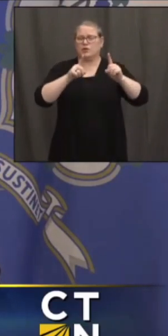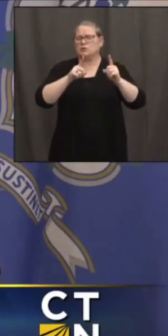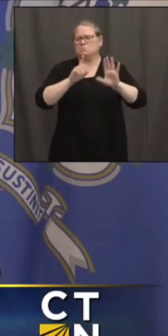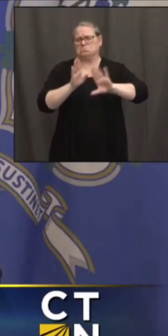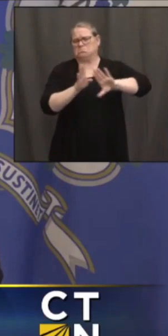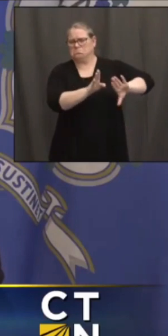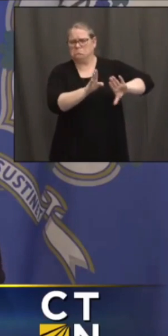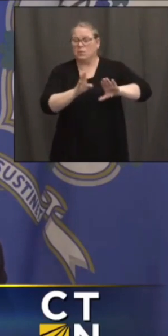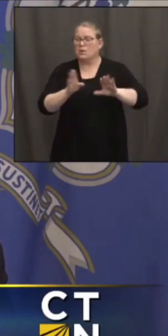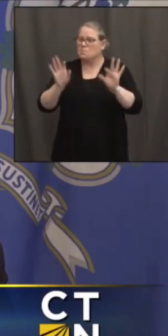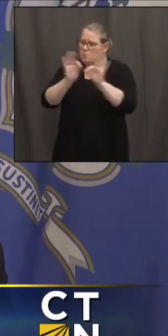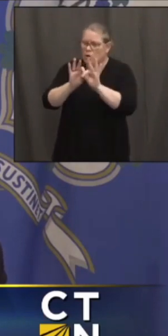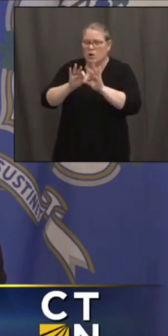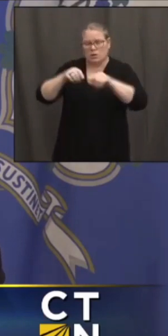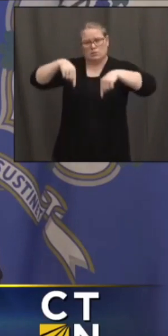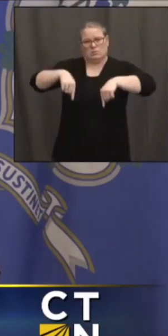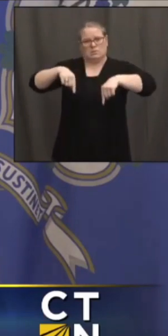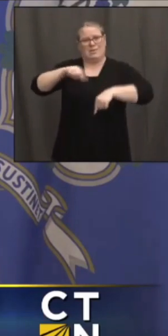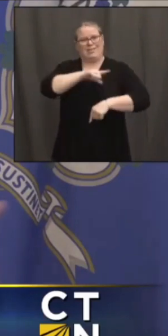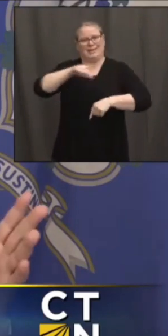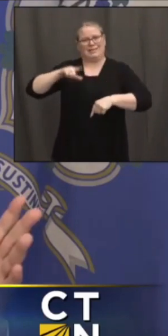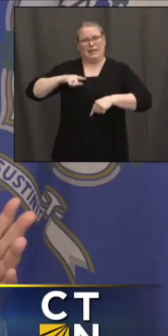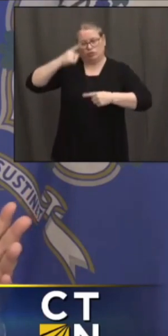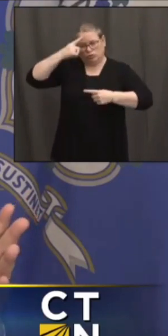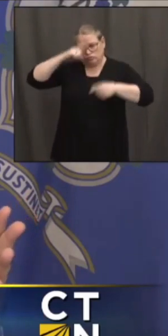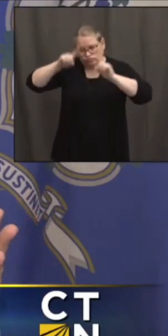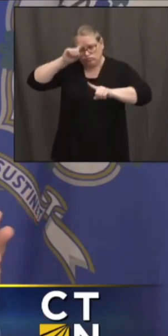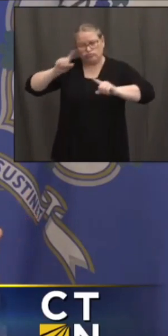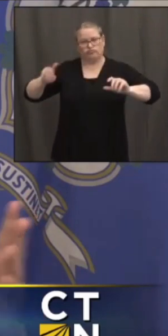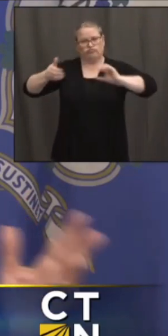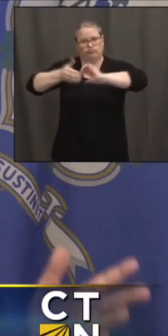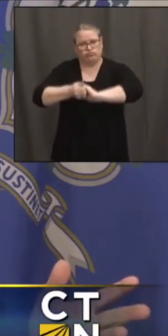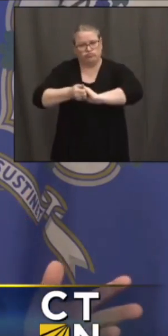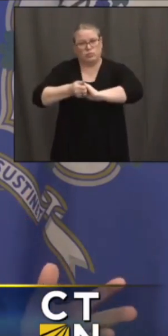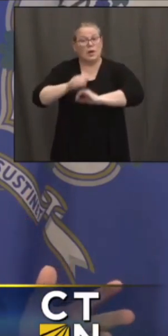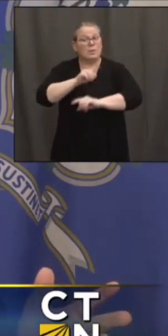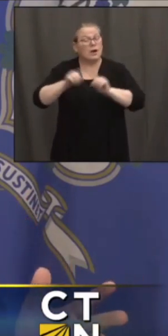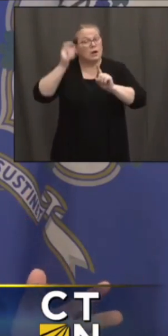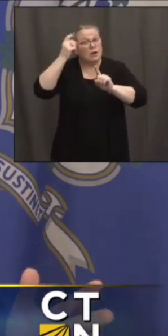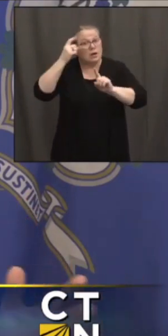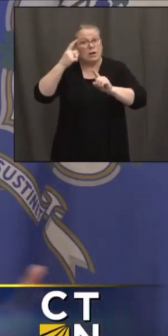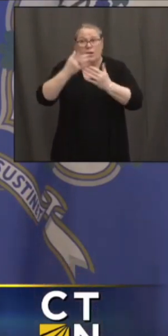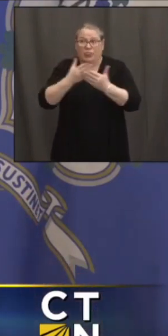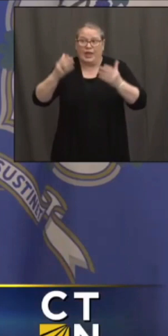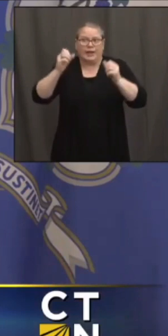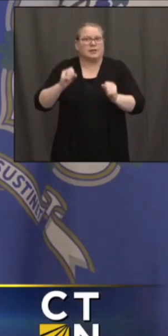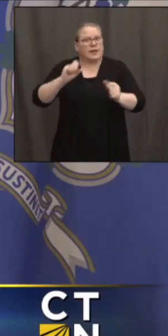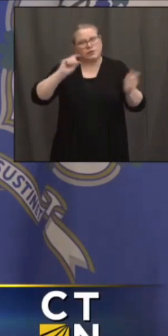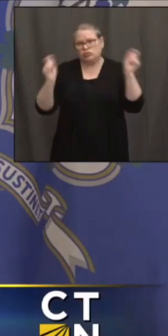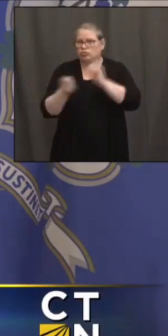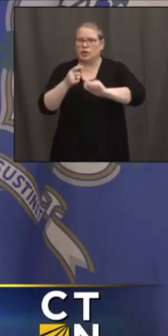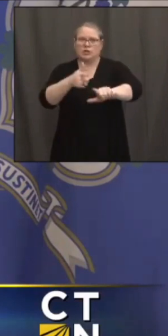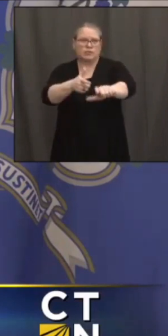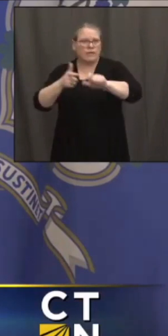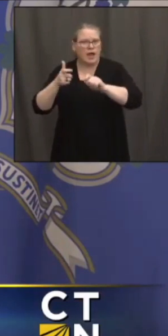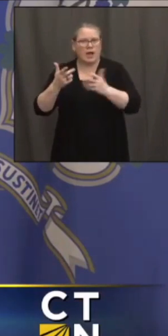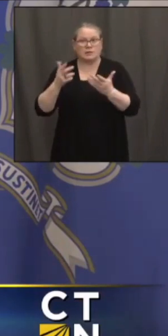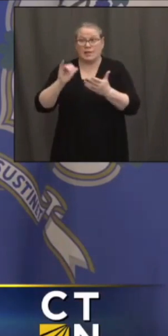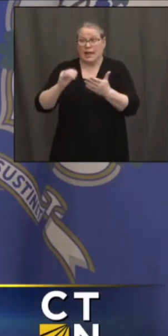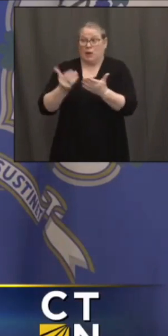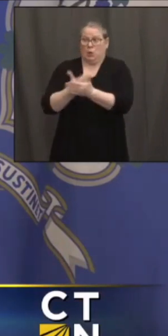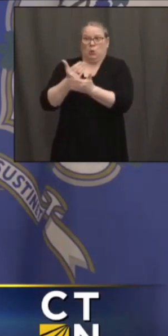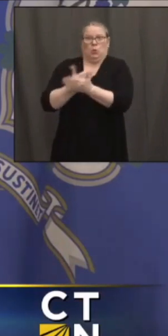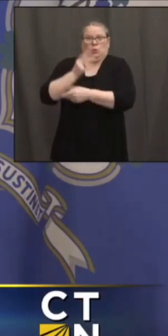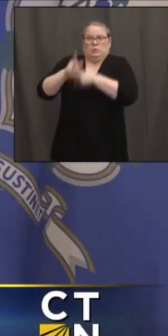But let's face it, things are changing very fast. Could go one of two directions in terms of that super spreader variant